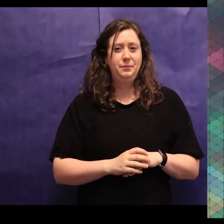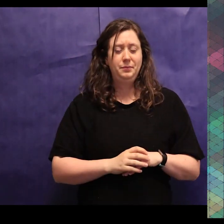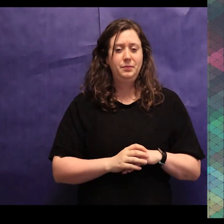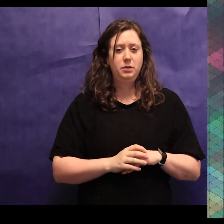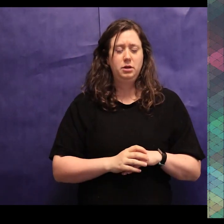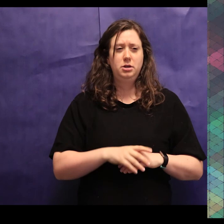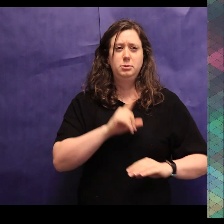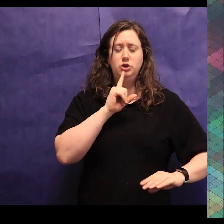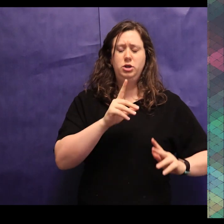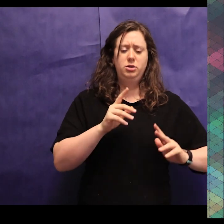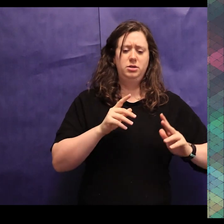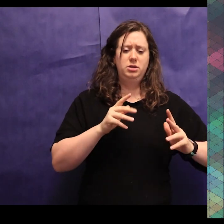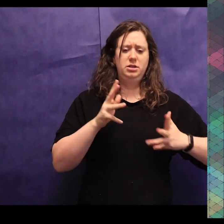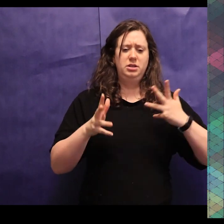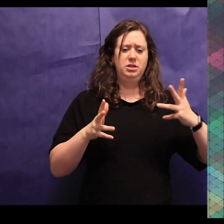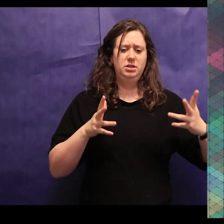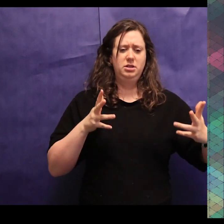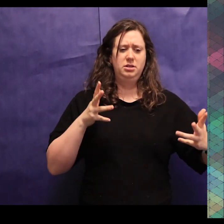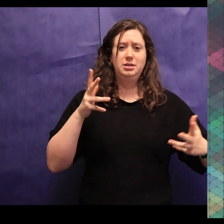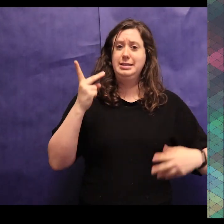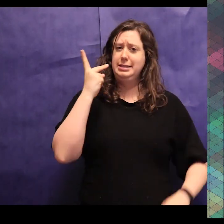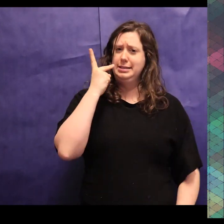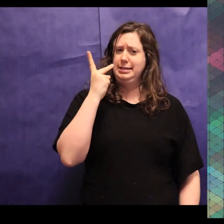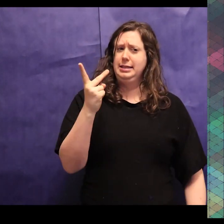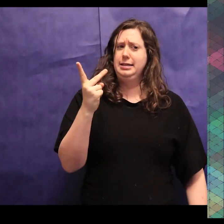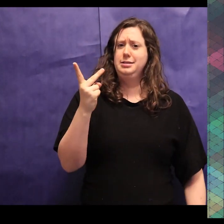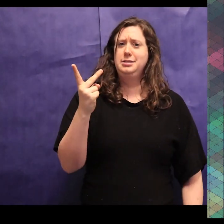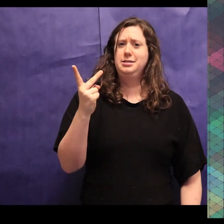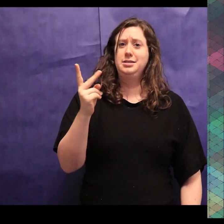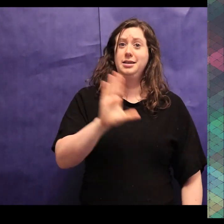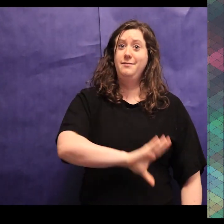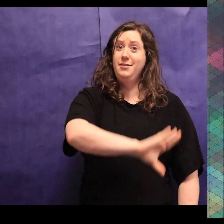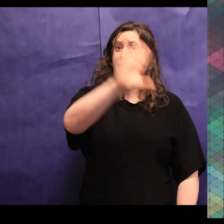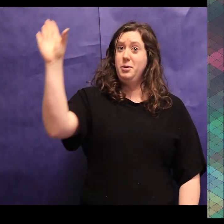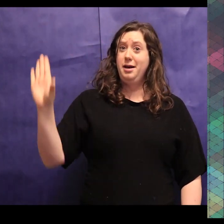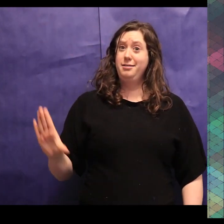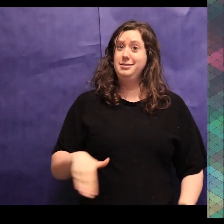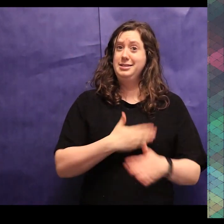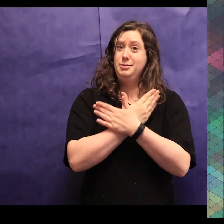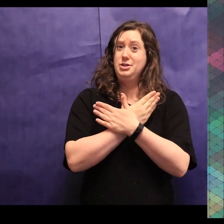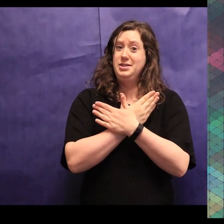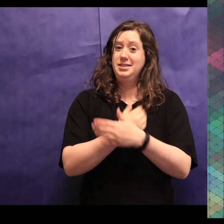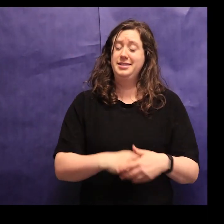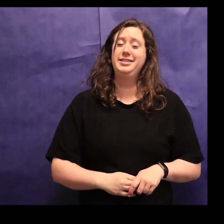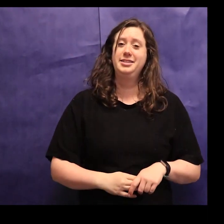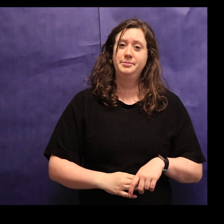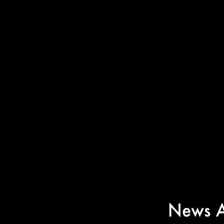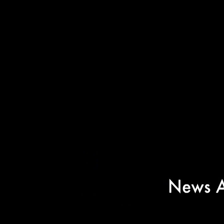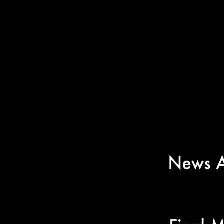Make sure to see... Make sure to see it... Faire thee well, Teebens.